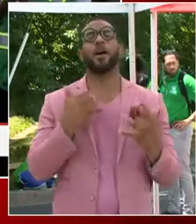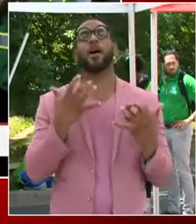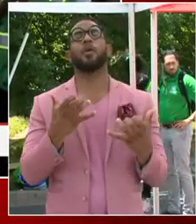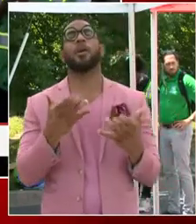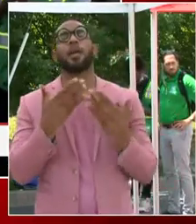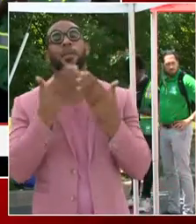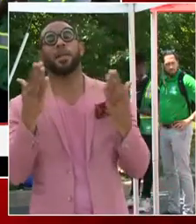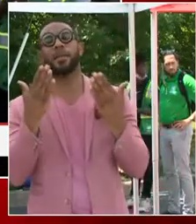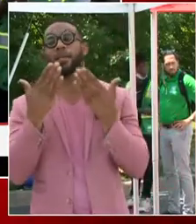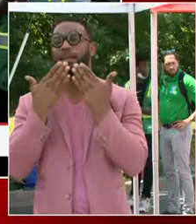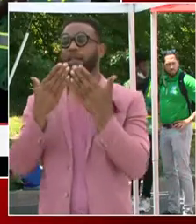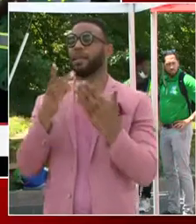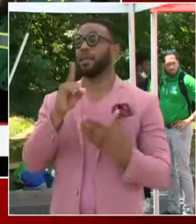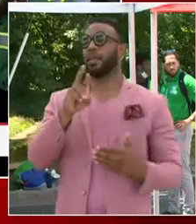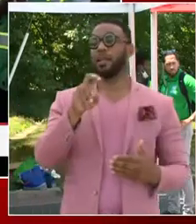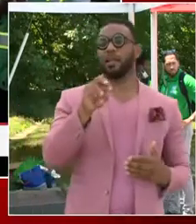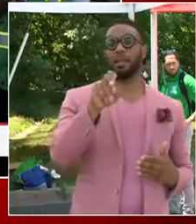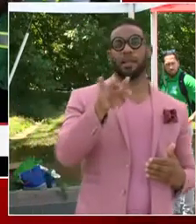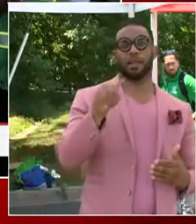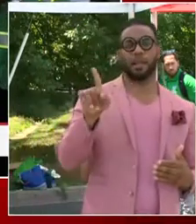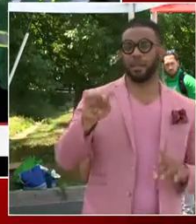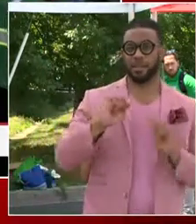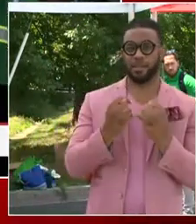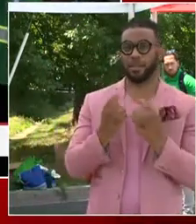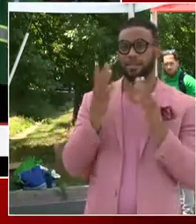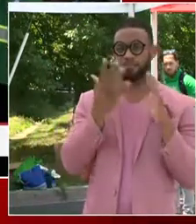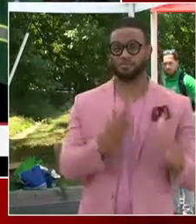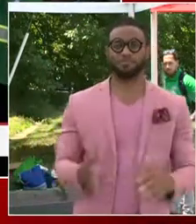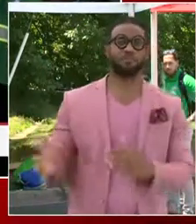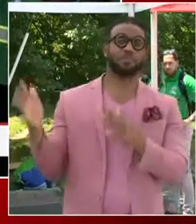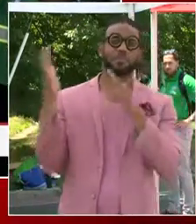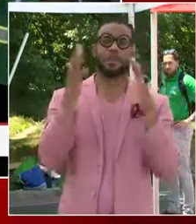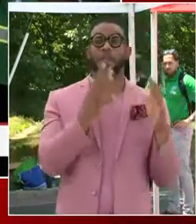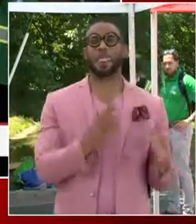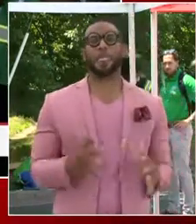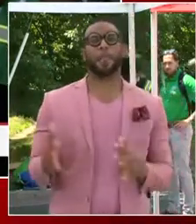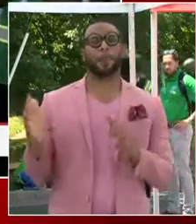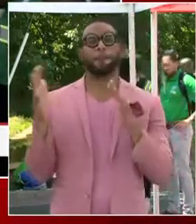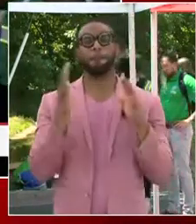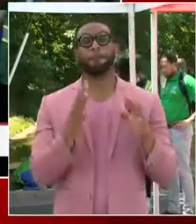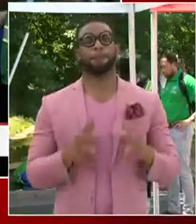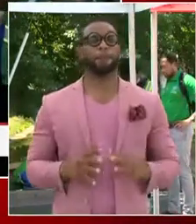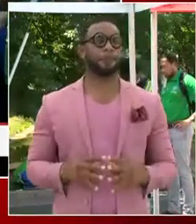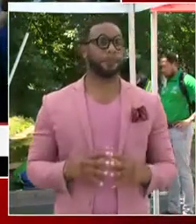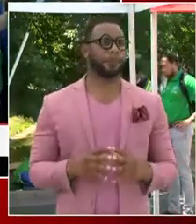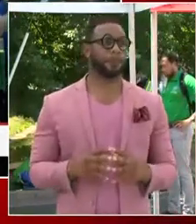to publicly thank Dr. Nesbitt and her team. Give them a big round of applause.